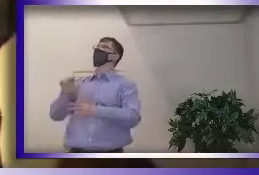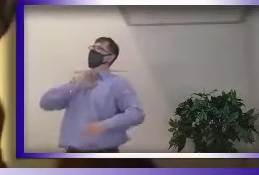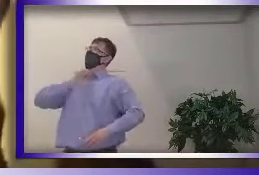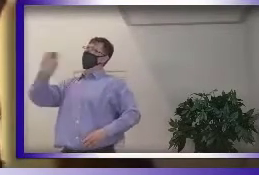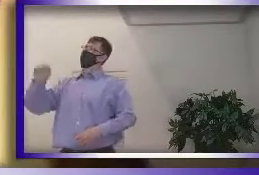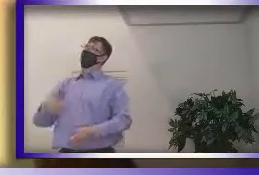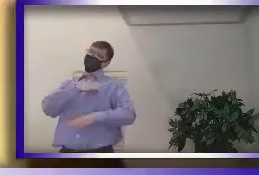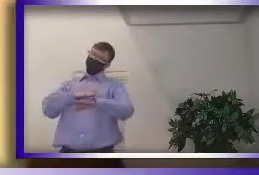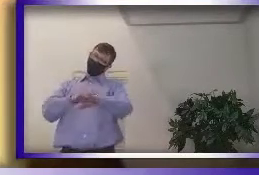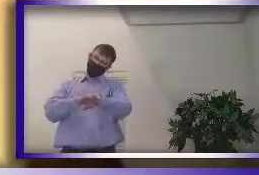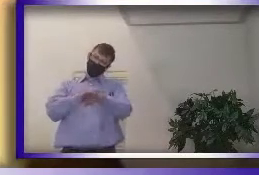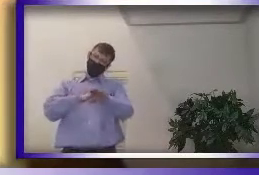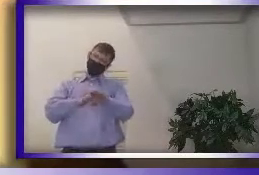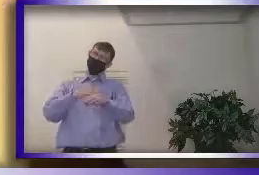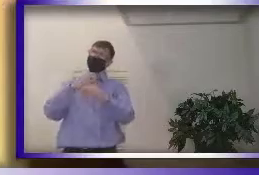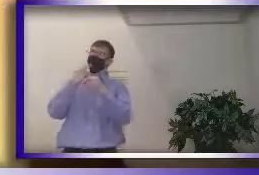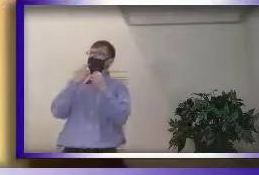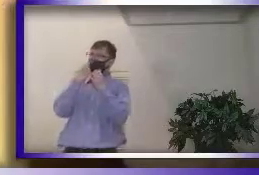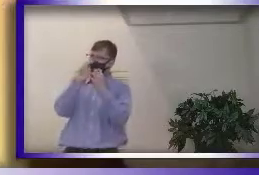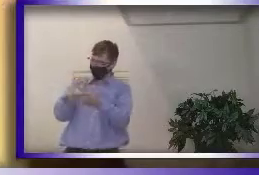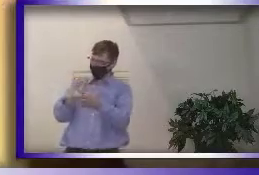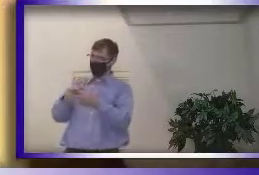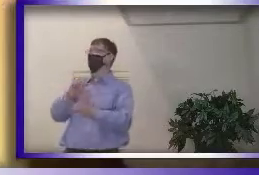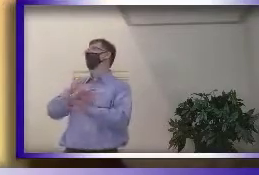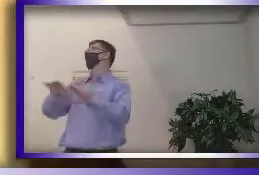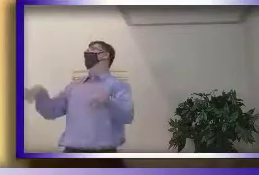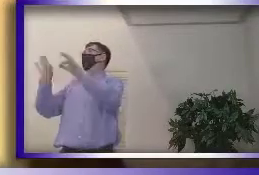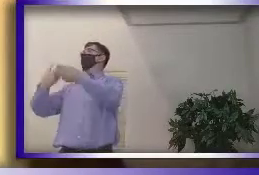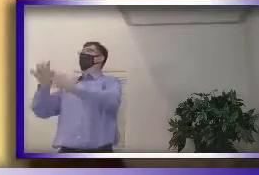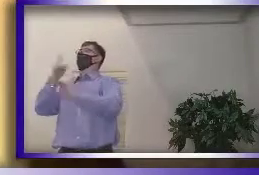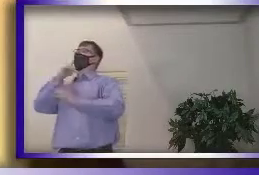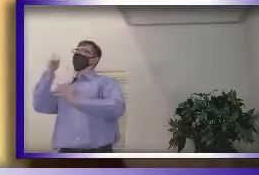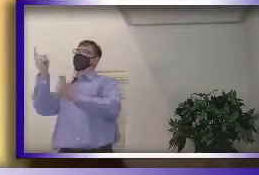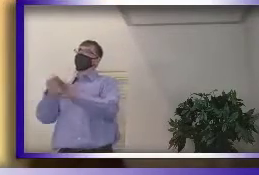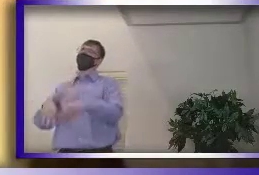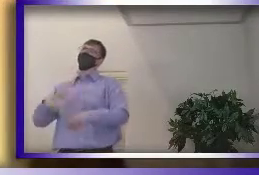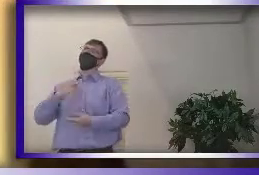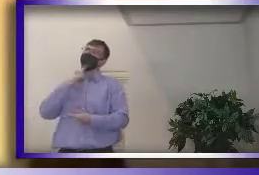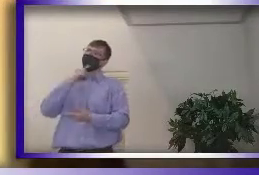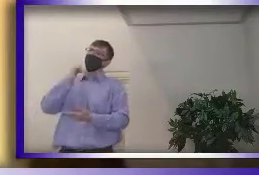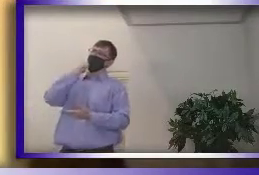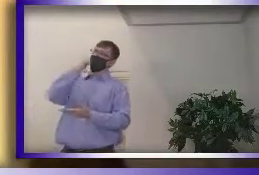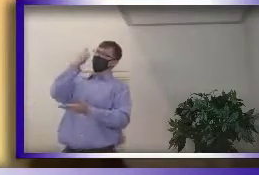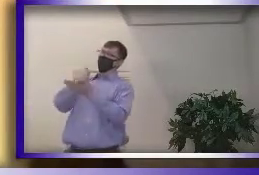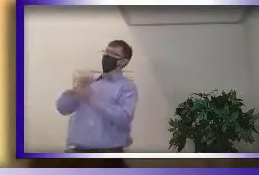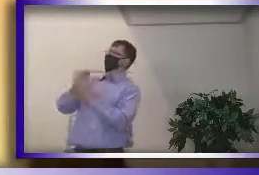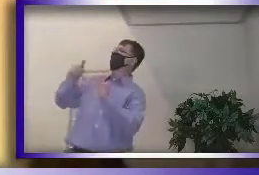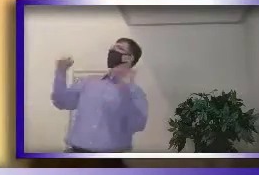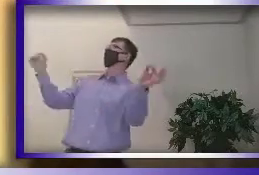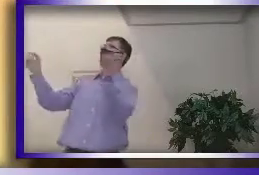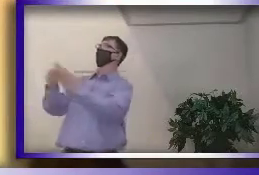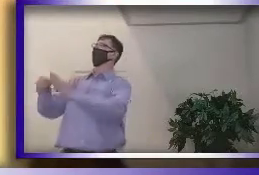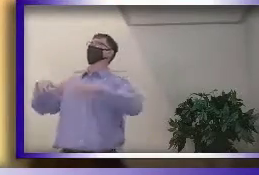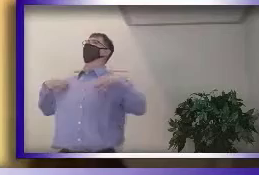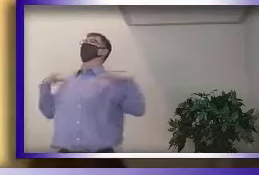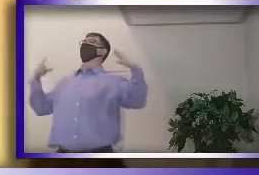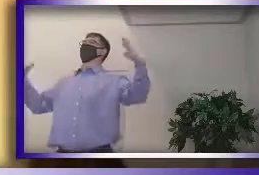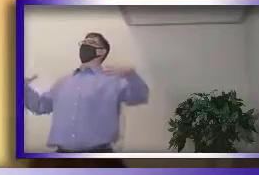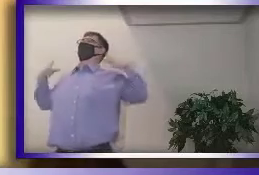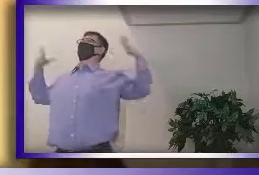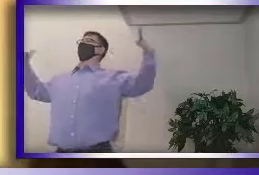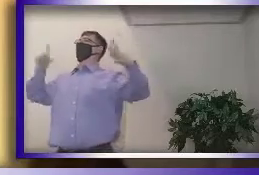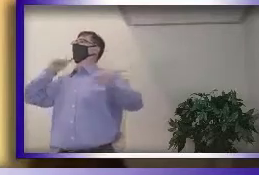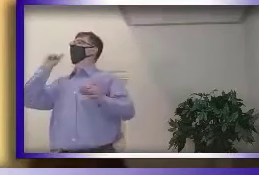ability. We happen to use a 5-step type of prayer that helps us get into the mindset in which we claim